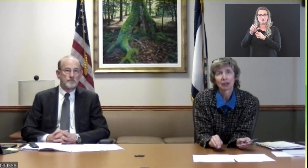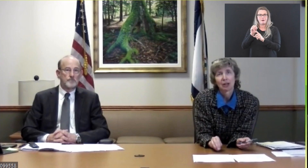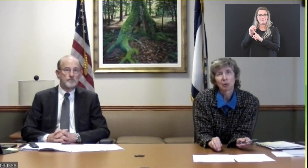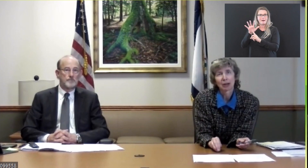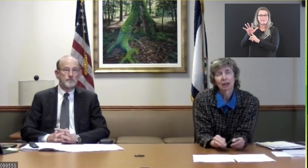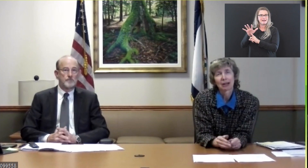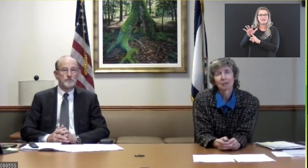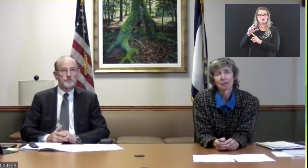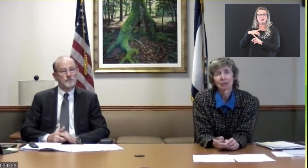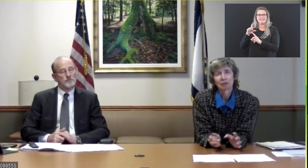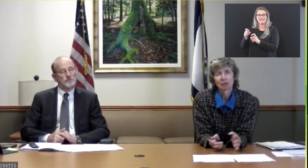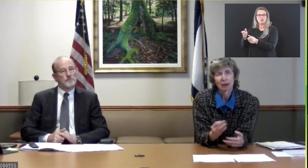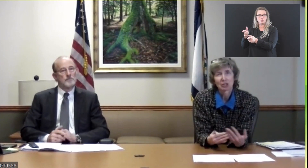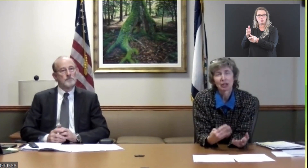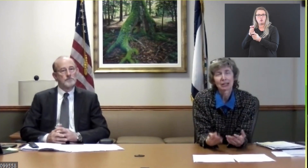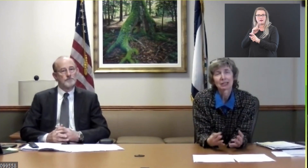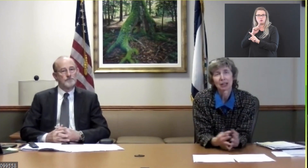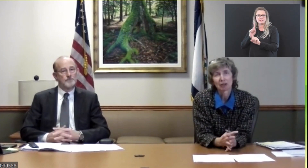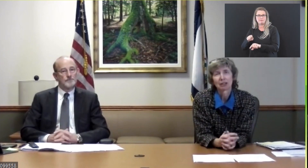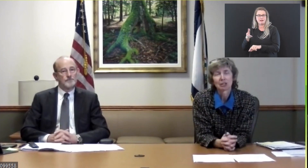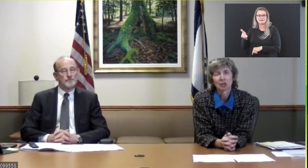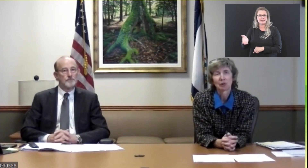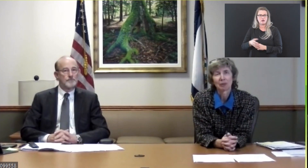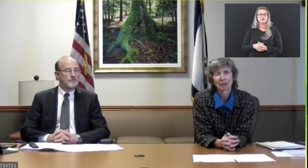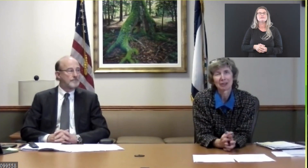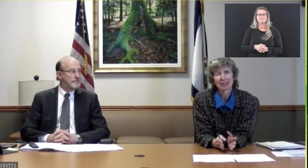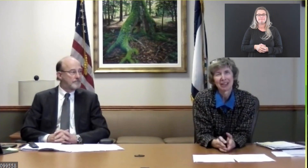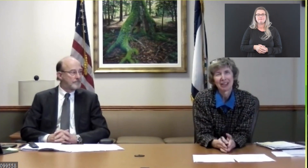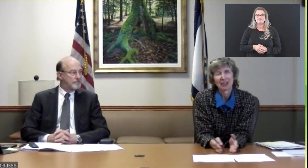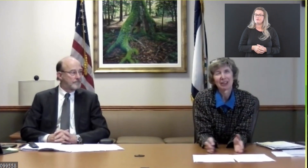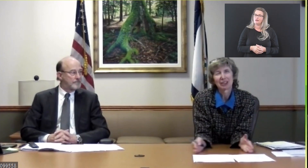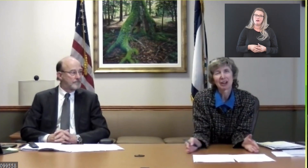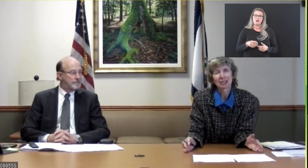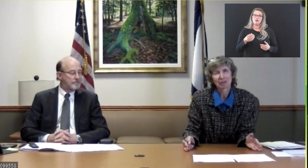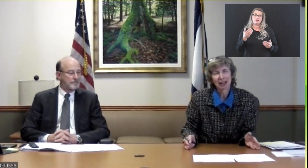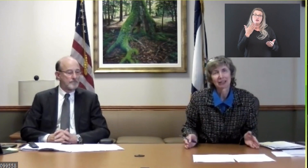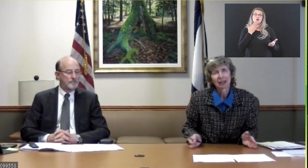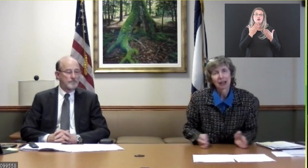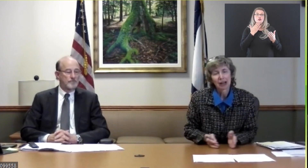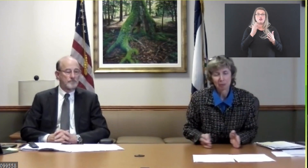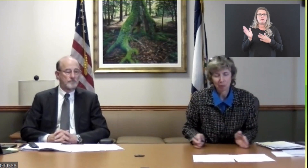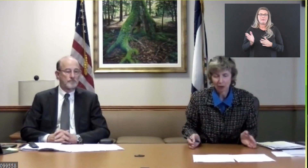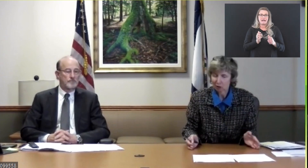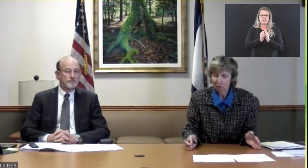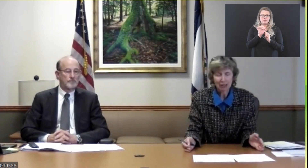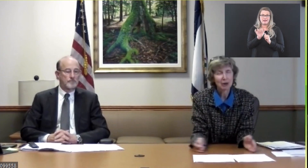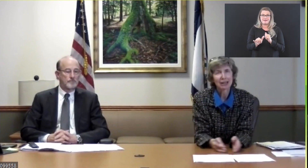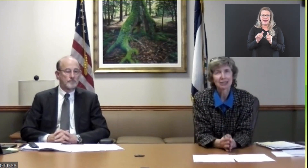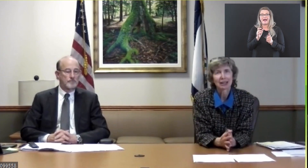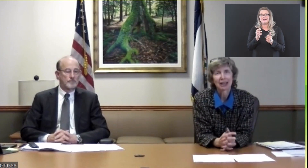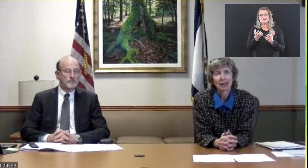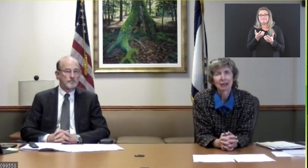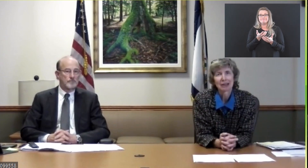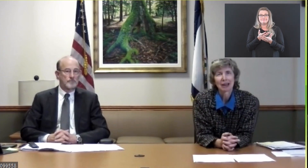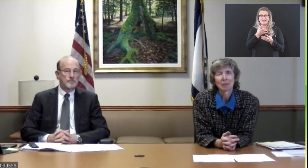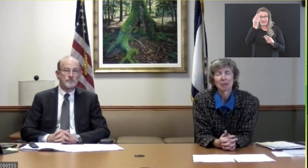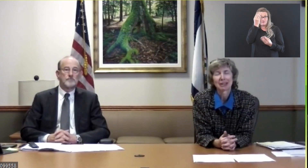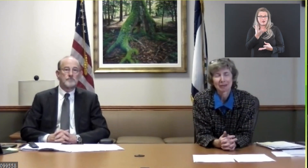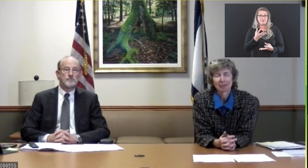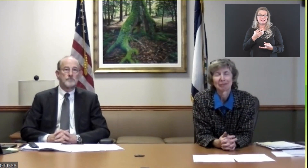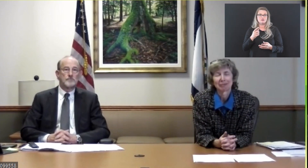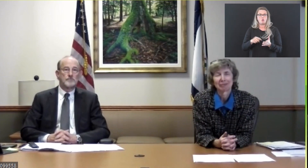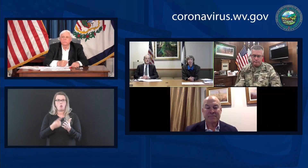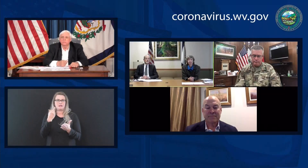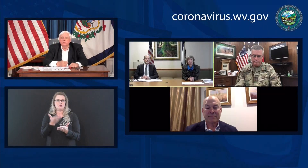quick response on, et cetera. So there's good thoughts around a great new asset and how to implement